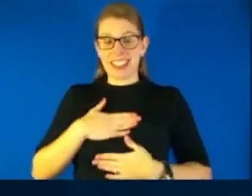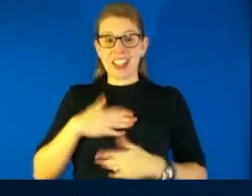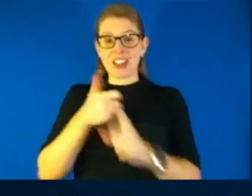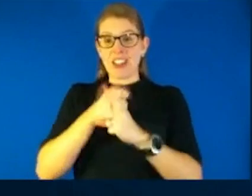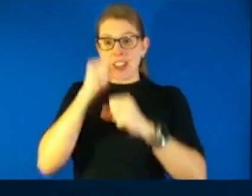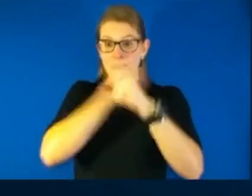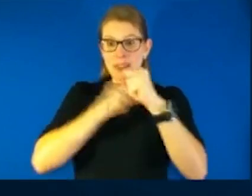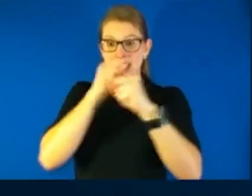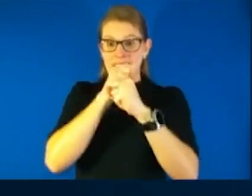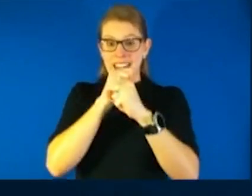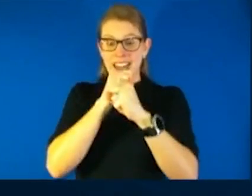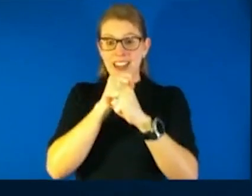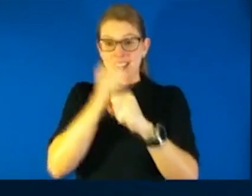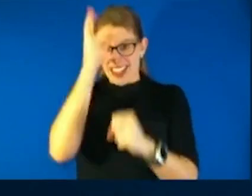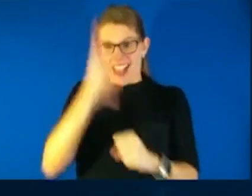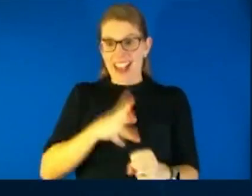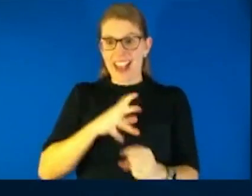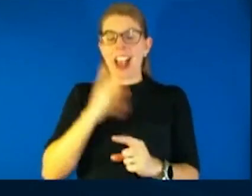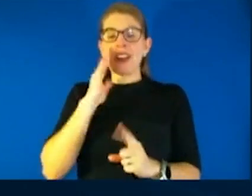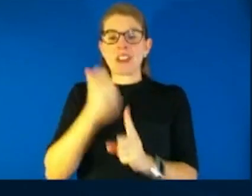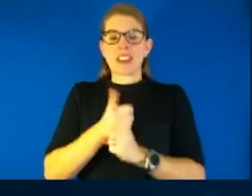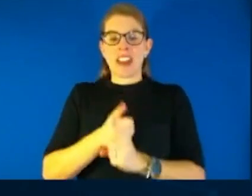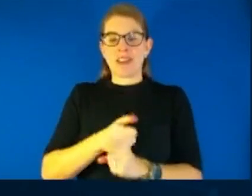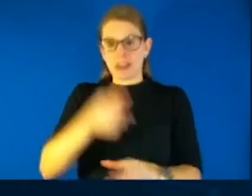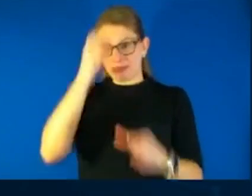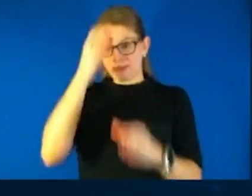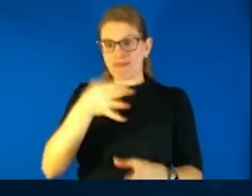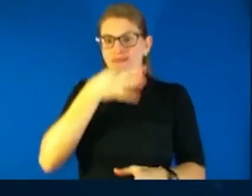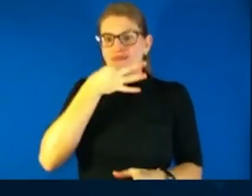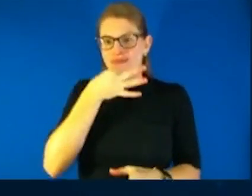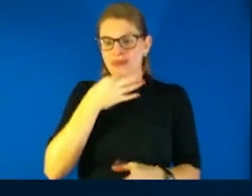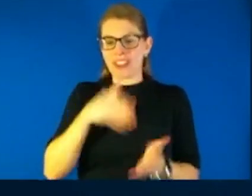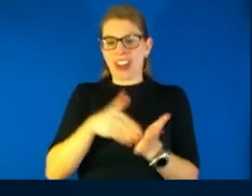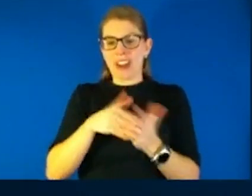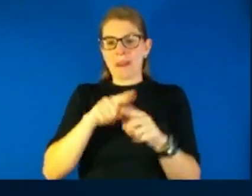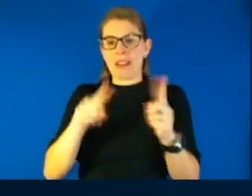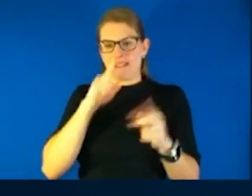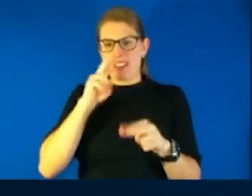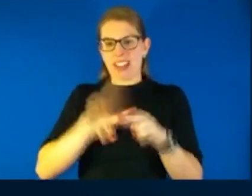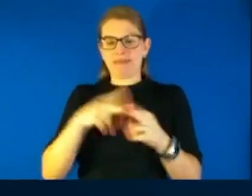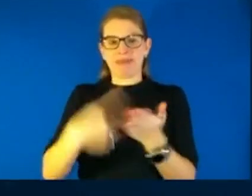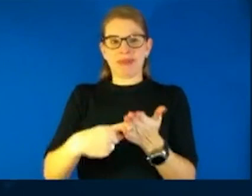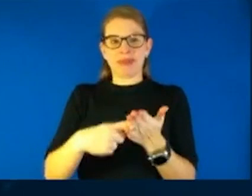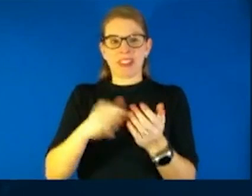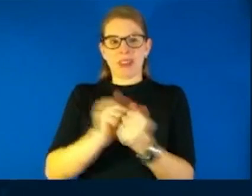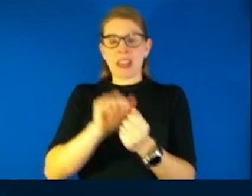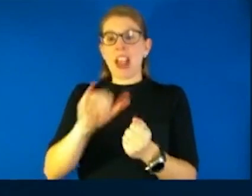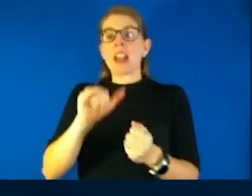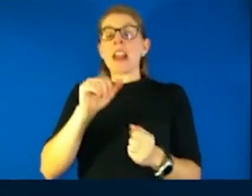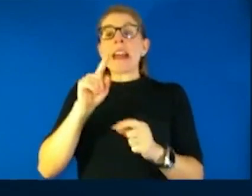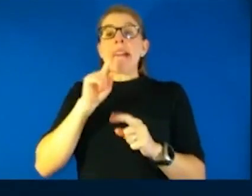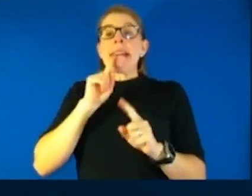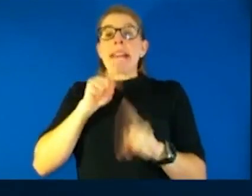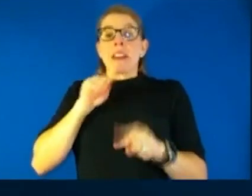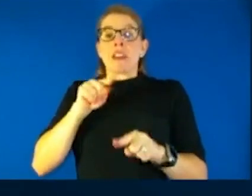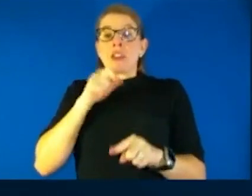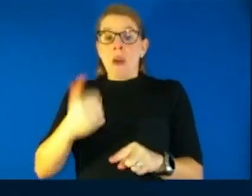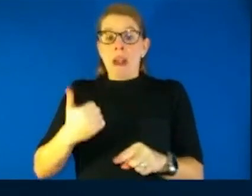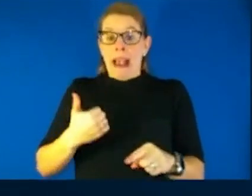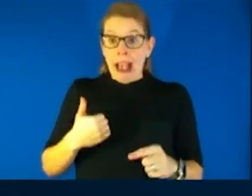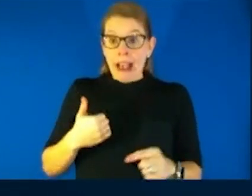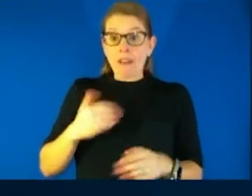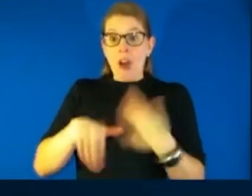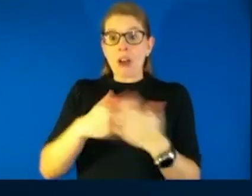accomplished doctor. I know that, but you're always so fun to talk to about those kind of things. And yes, we do not have all the answers, but that's why we have you, Dr. Higgs.